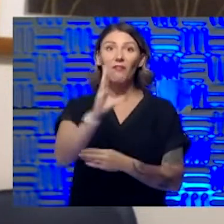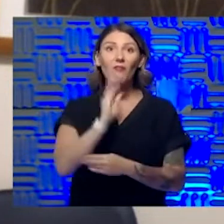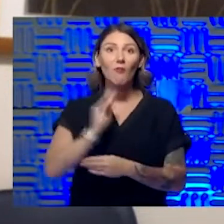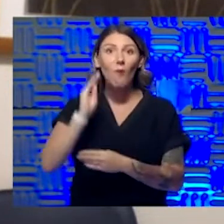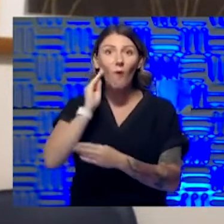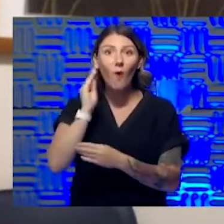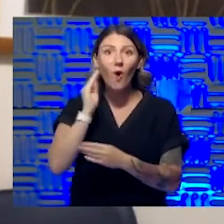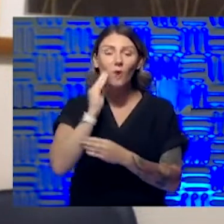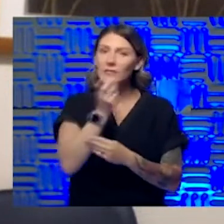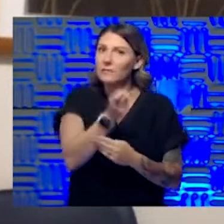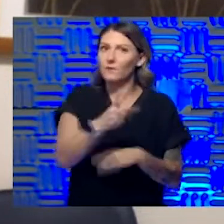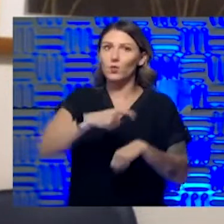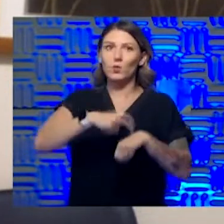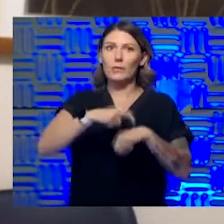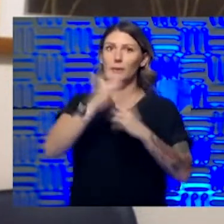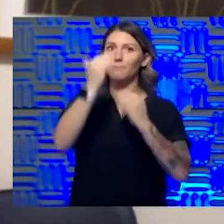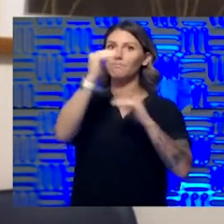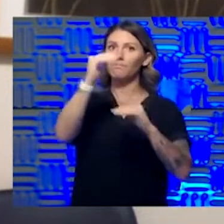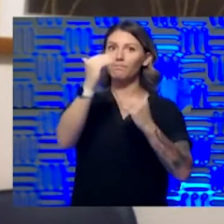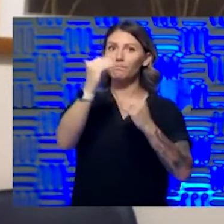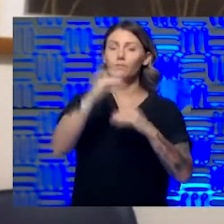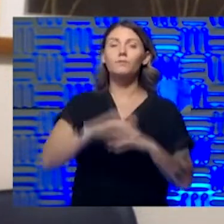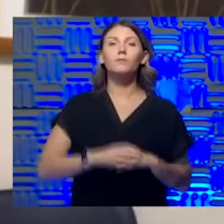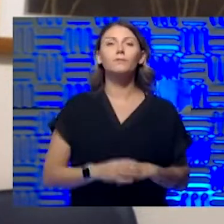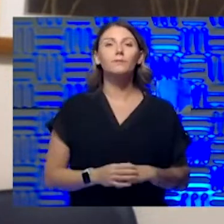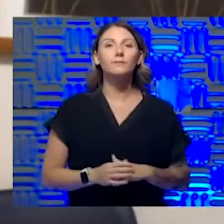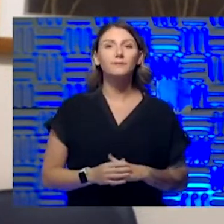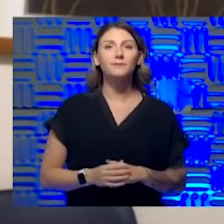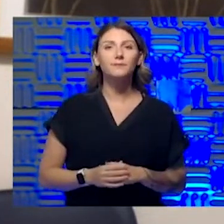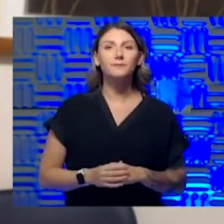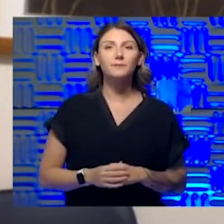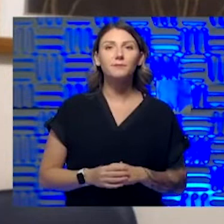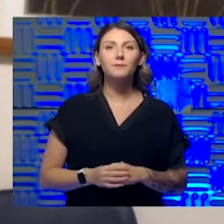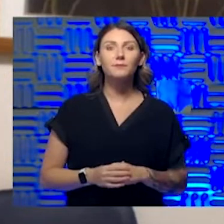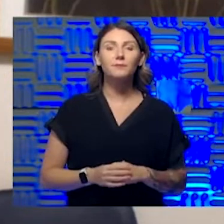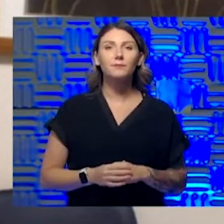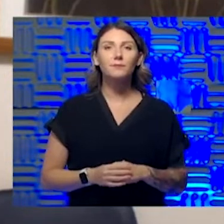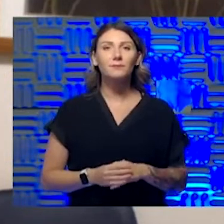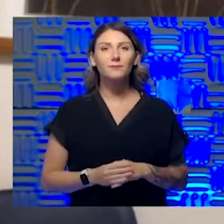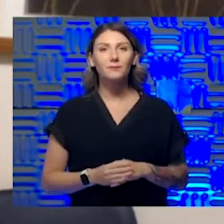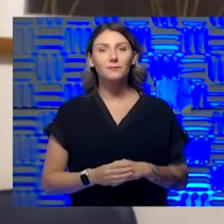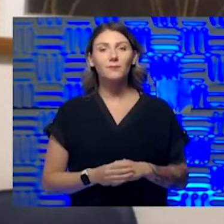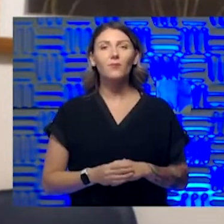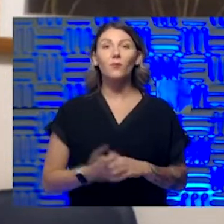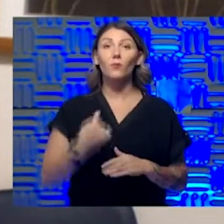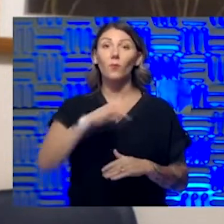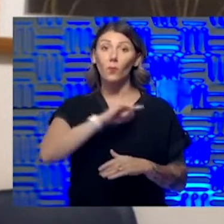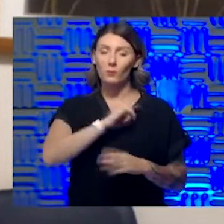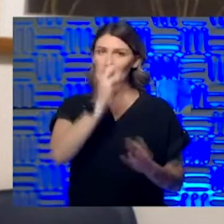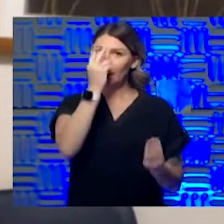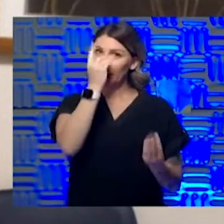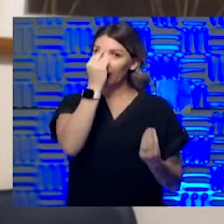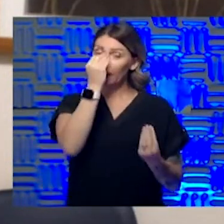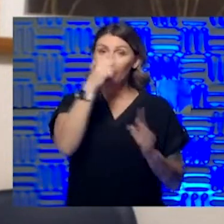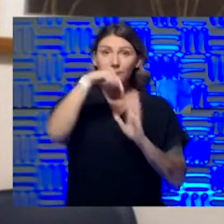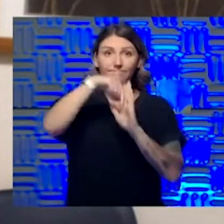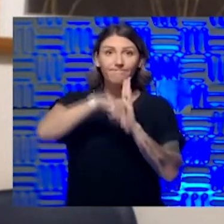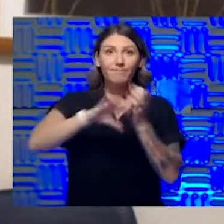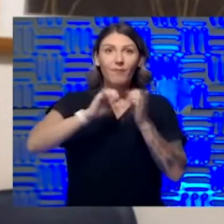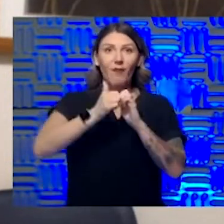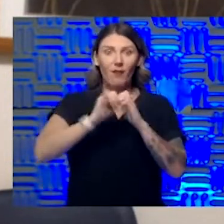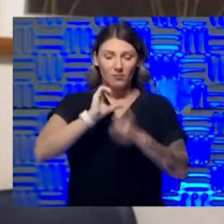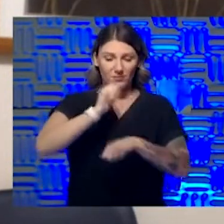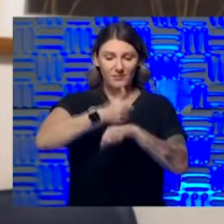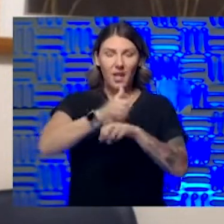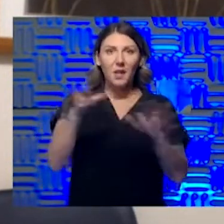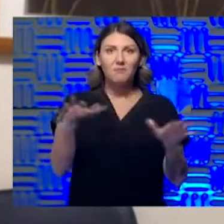they really need to. So we have been very thoughtful, again, on how we are putting